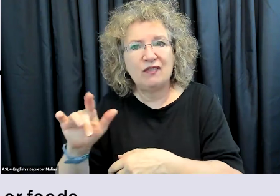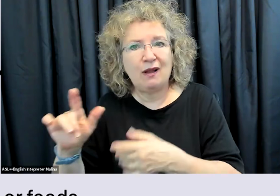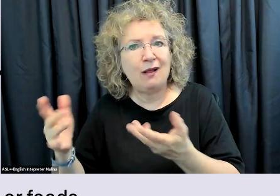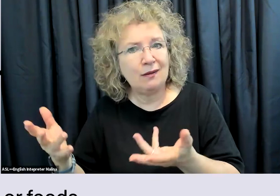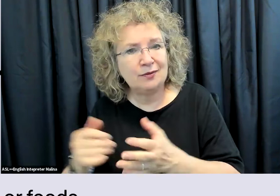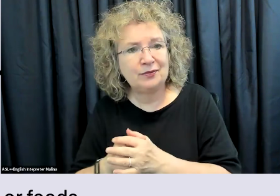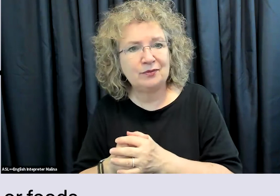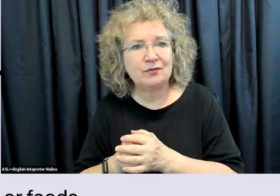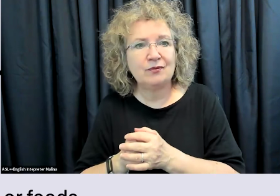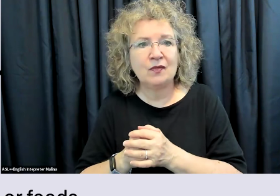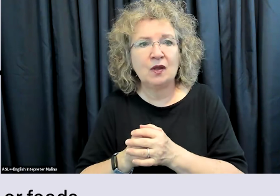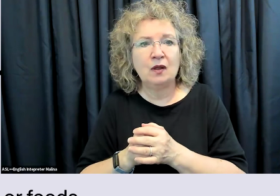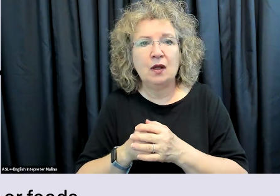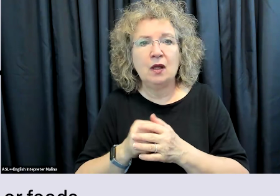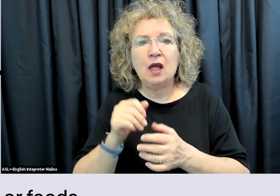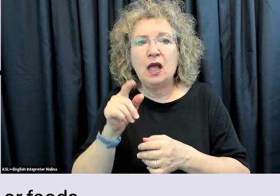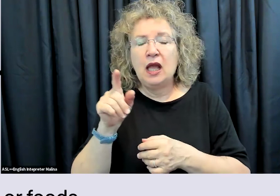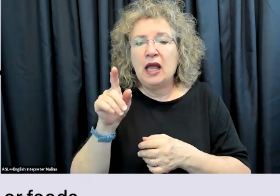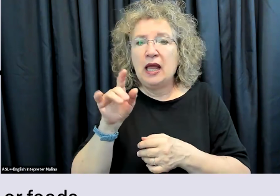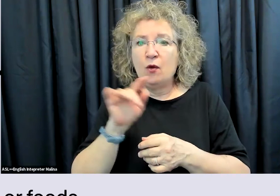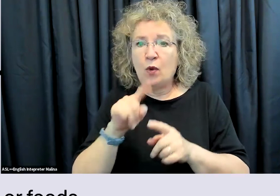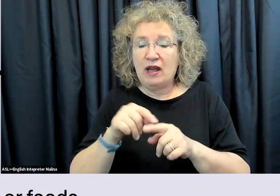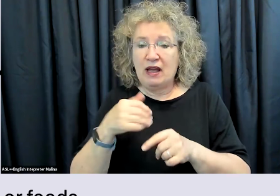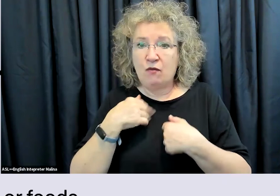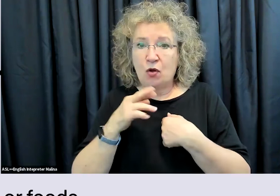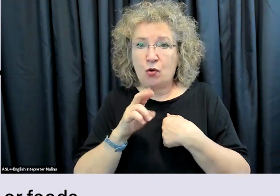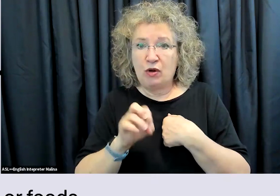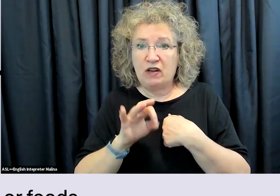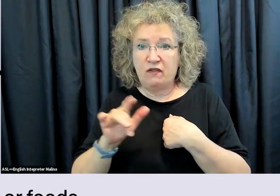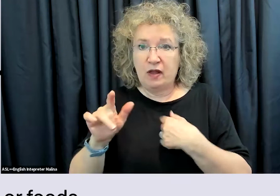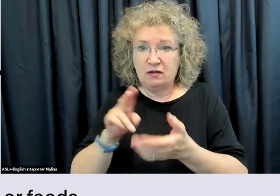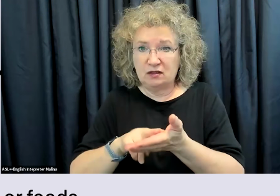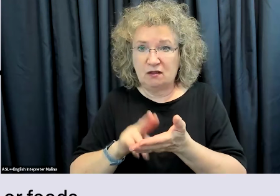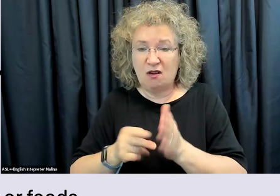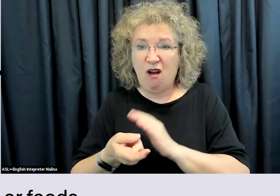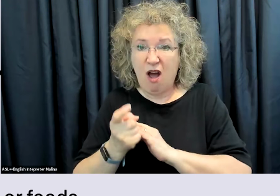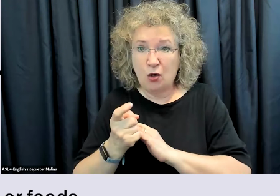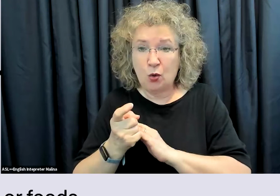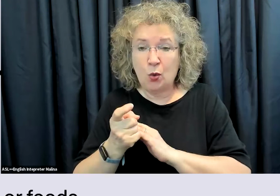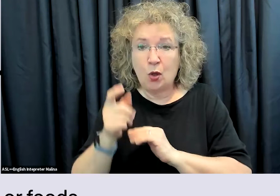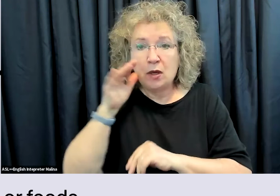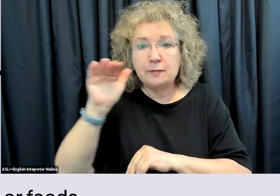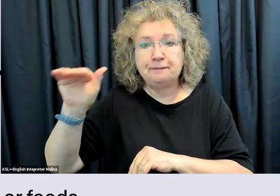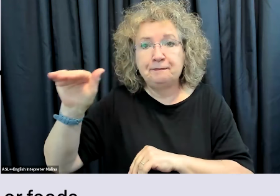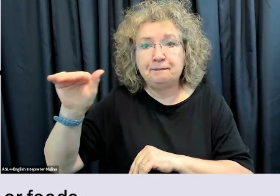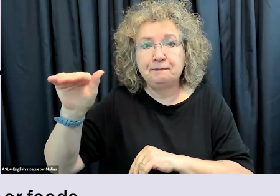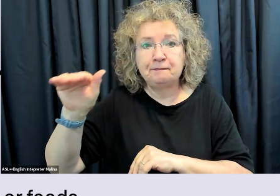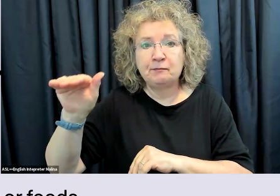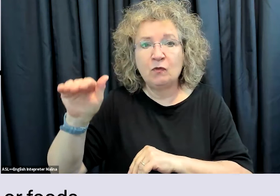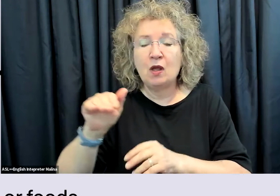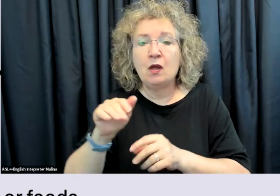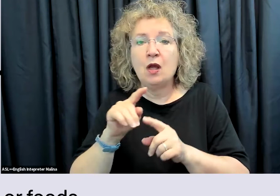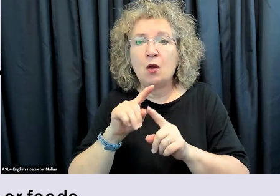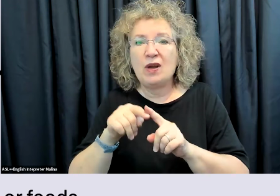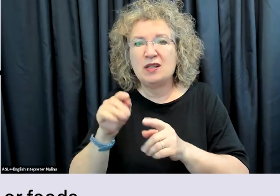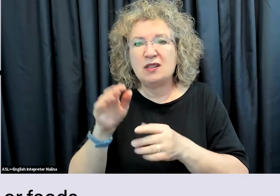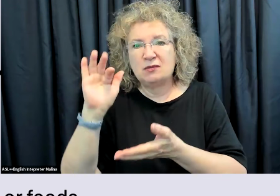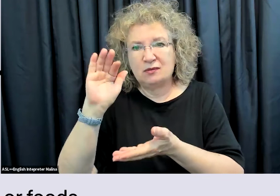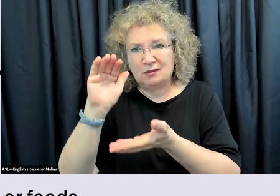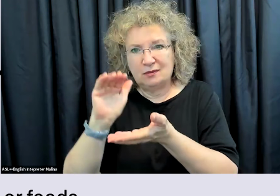about 97% of your medication is expected to have been filled, so about 3 to 7 days before you run out.